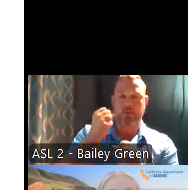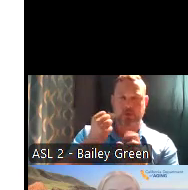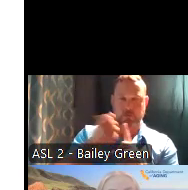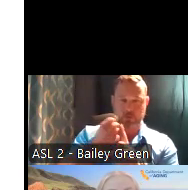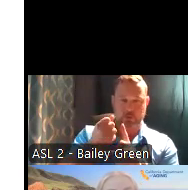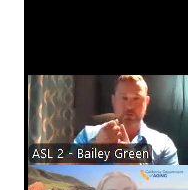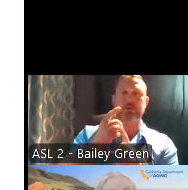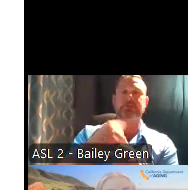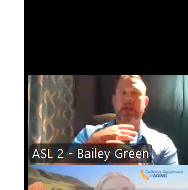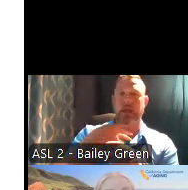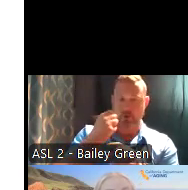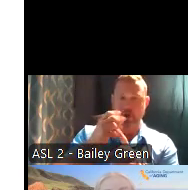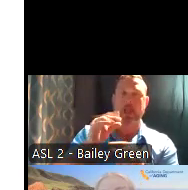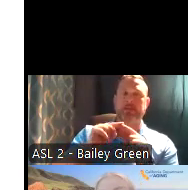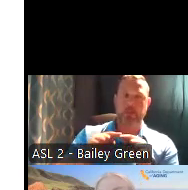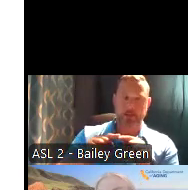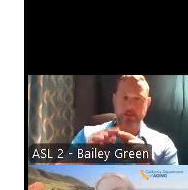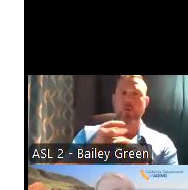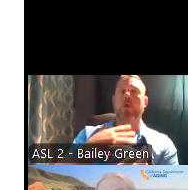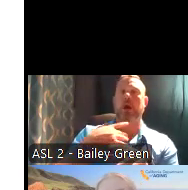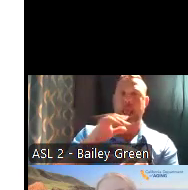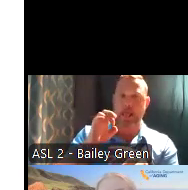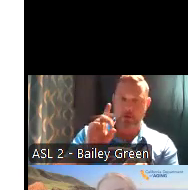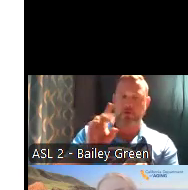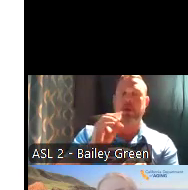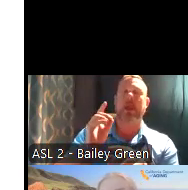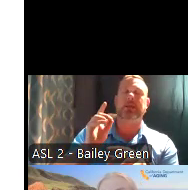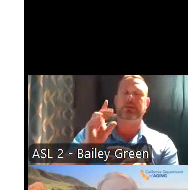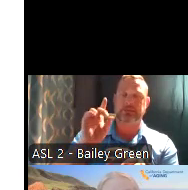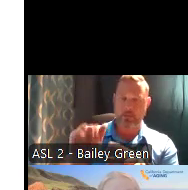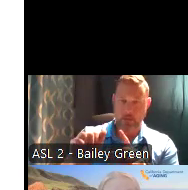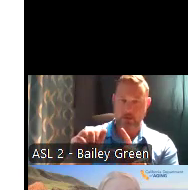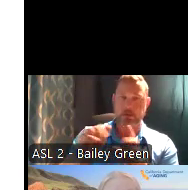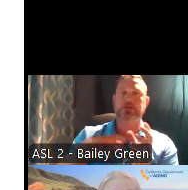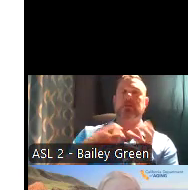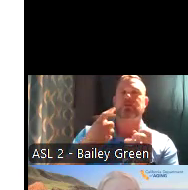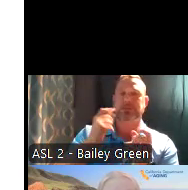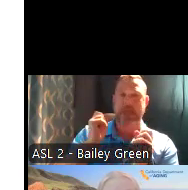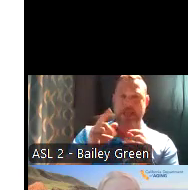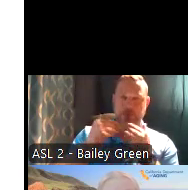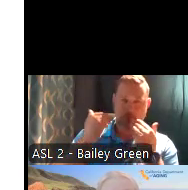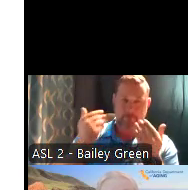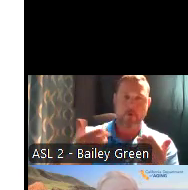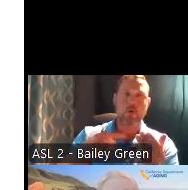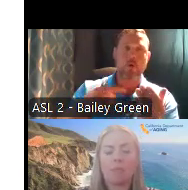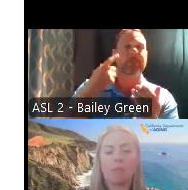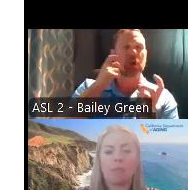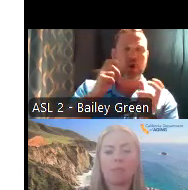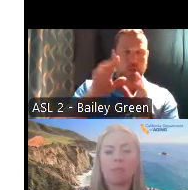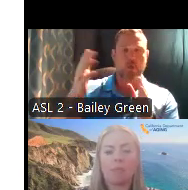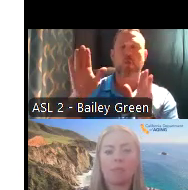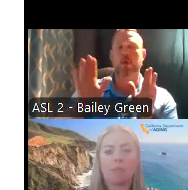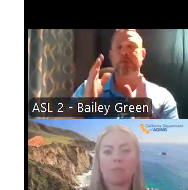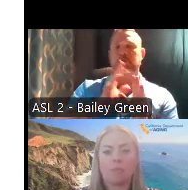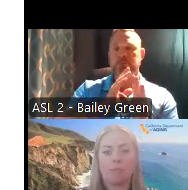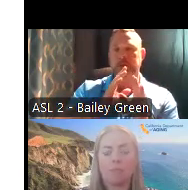say elder and dependent or elder and disability. So I'm just going to really ask moving forward. I've heard some other wonderful speakers